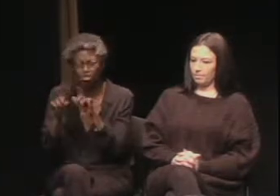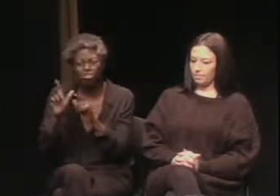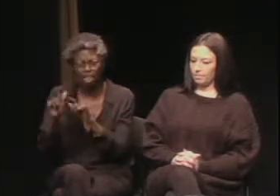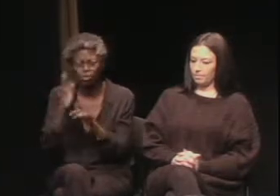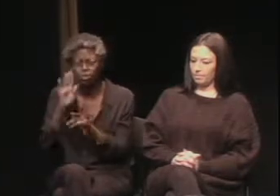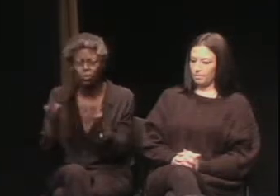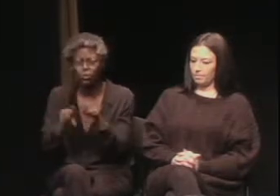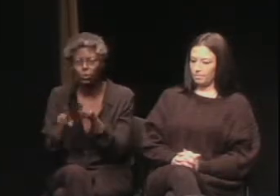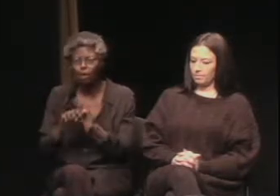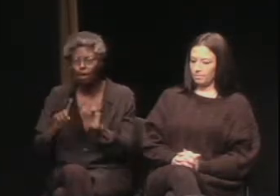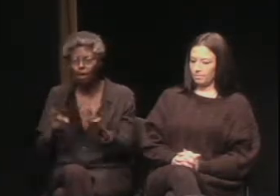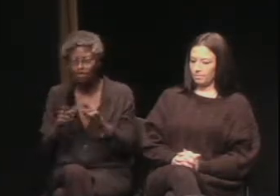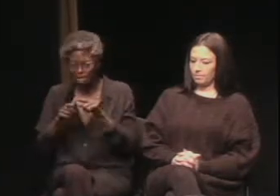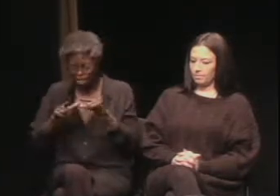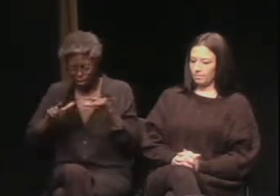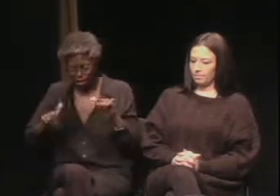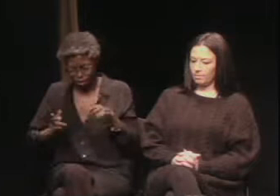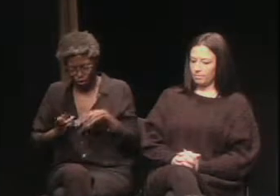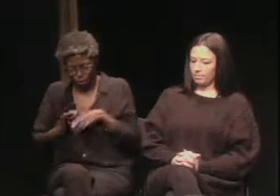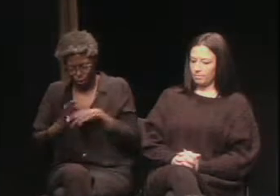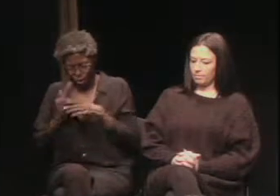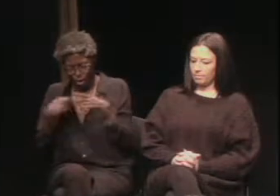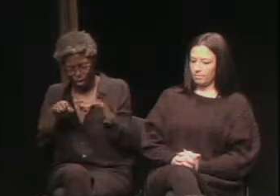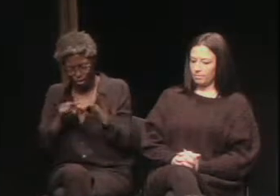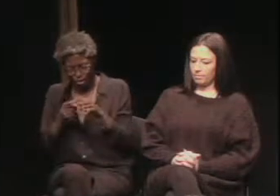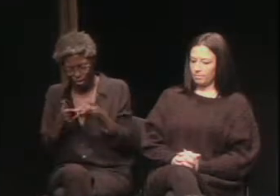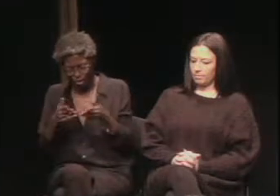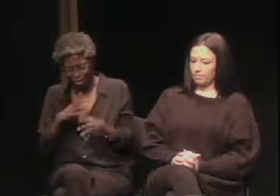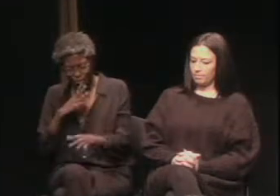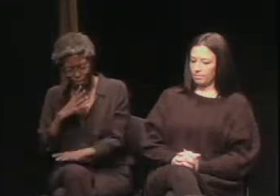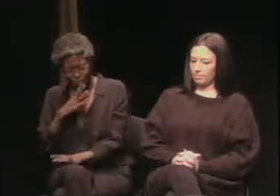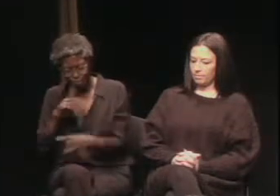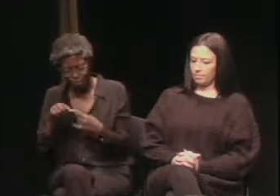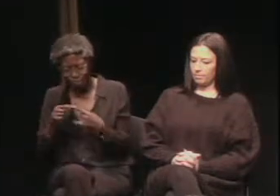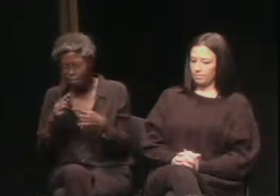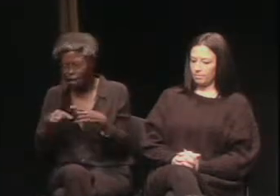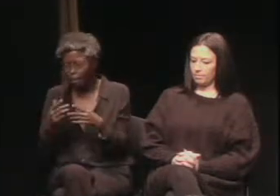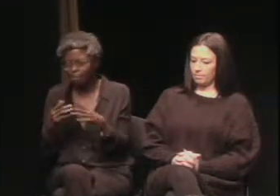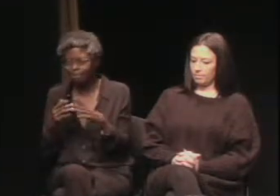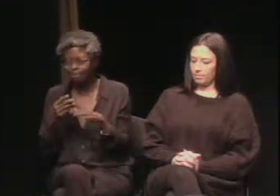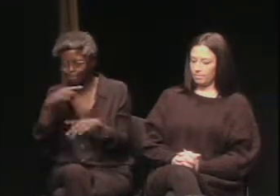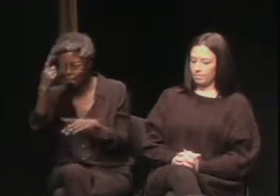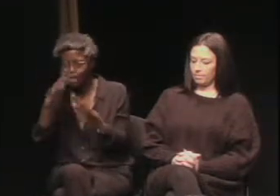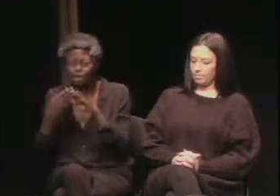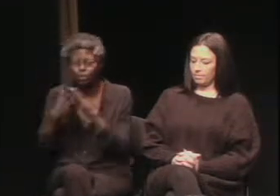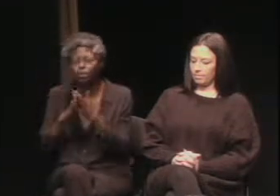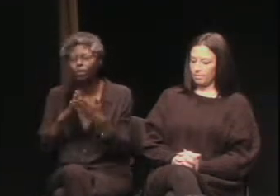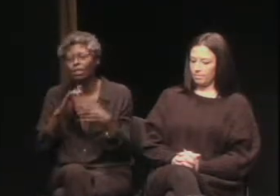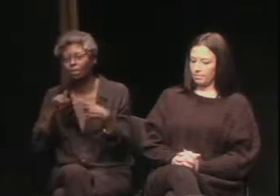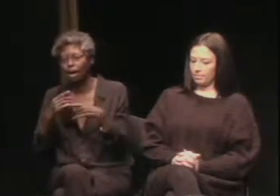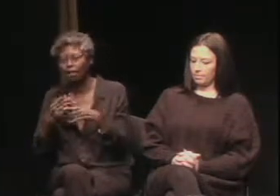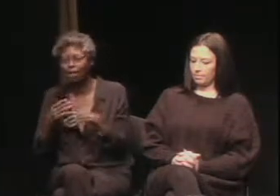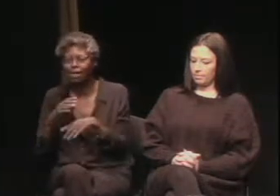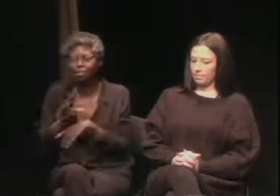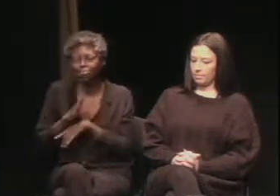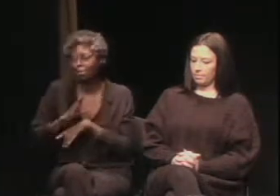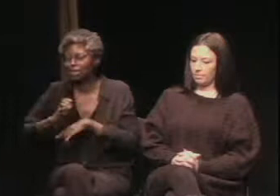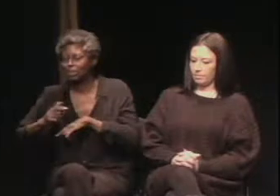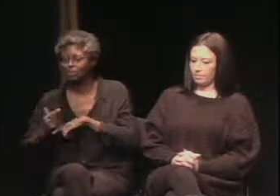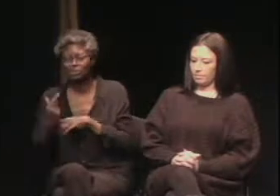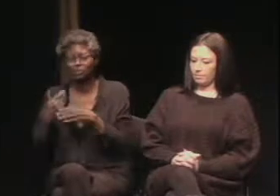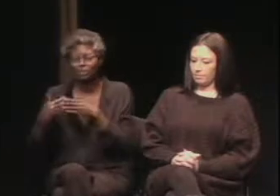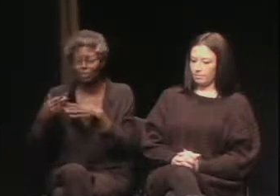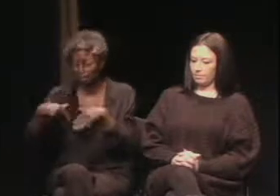it's just the language that you use also, the things you talk about like in the black community mm-hmm. and like at the barbecues. Yeah. And, like, the